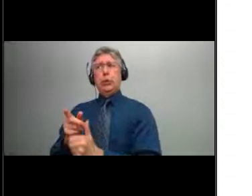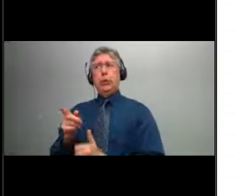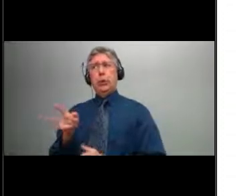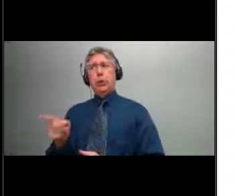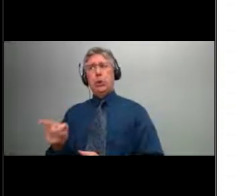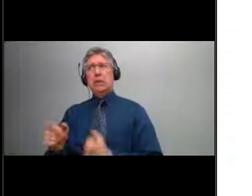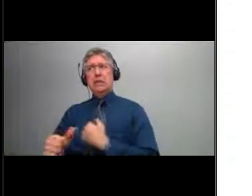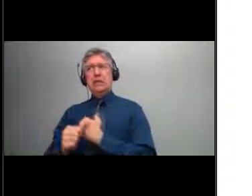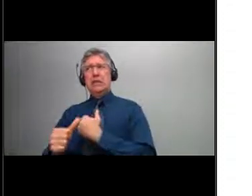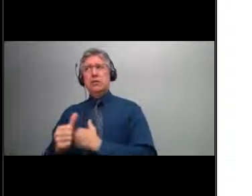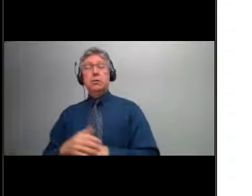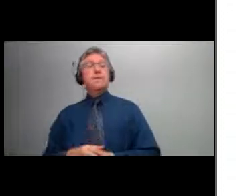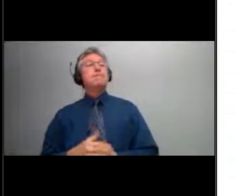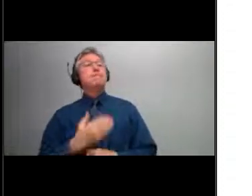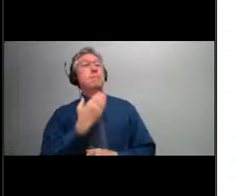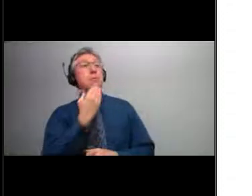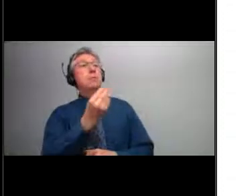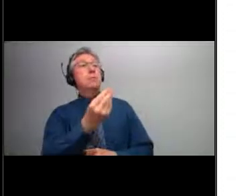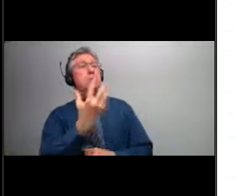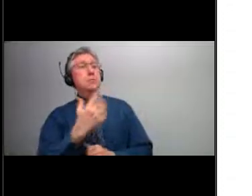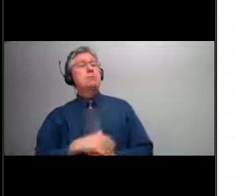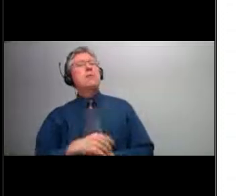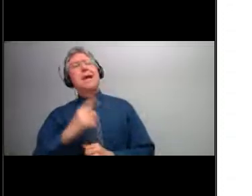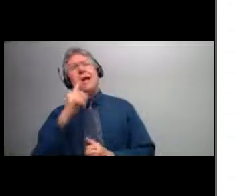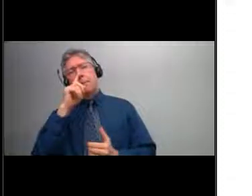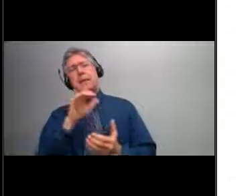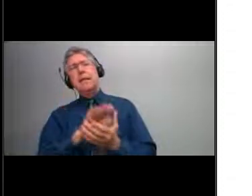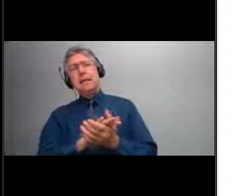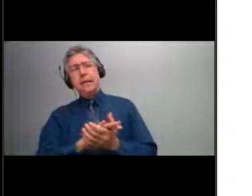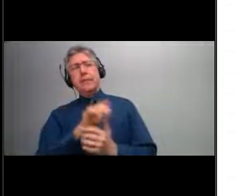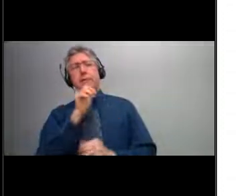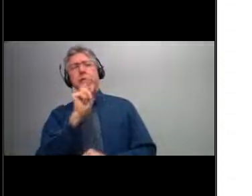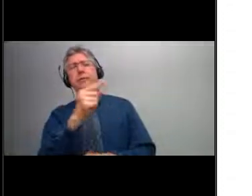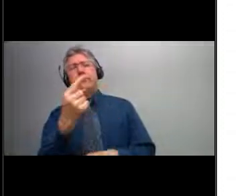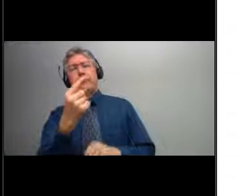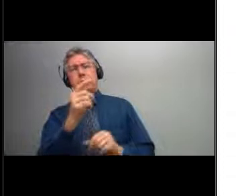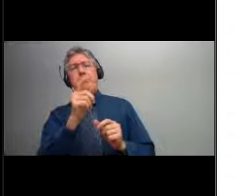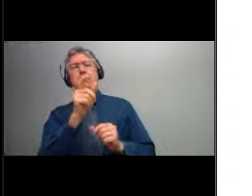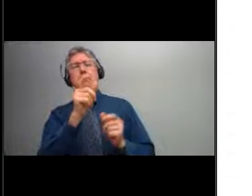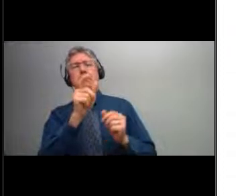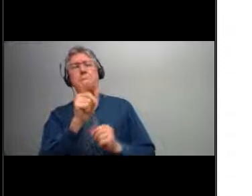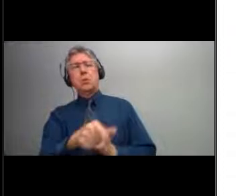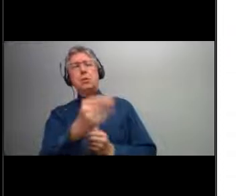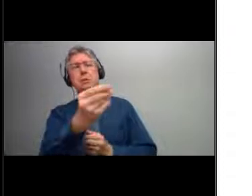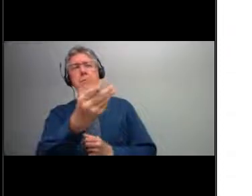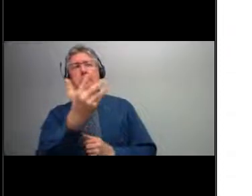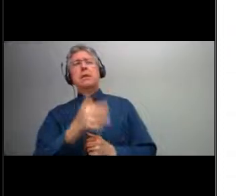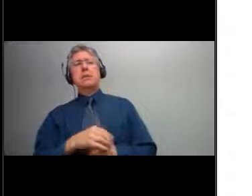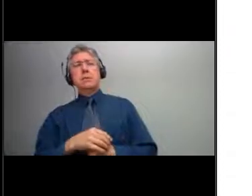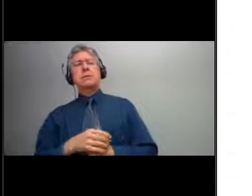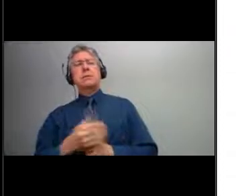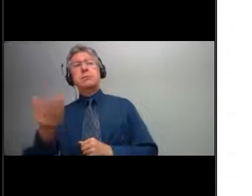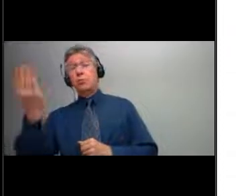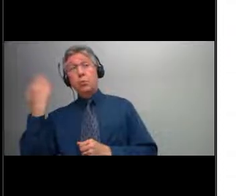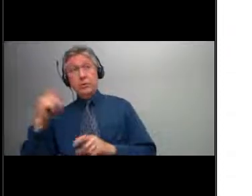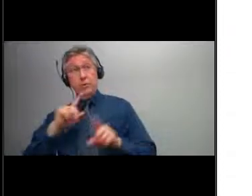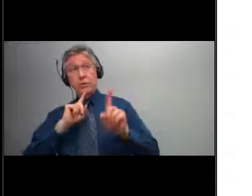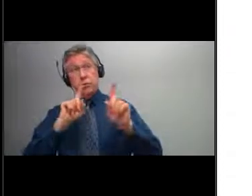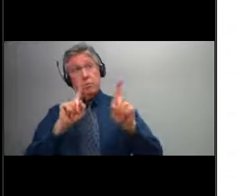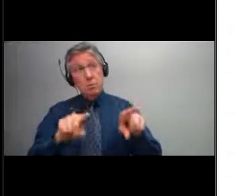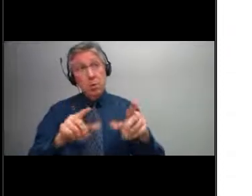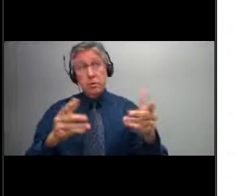Thank you for that comment. I think we've had that comment before, and I think the previous response that we provided is